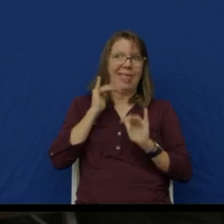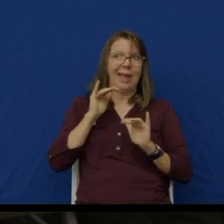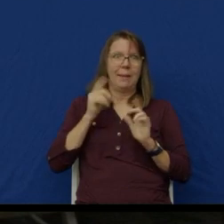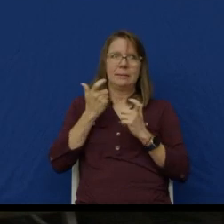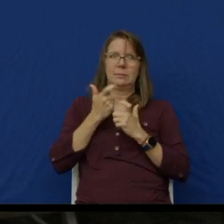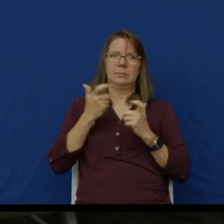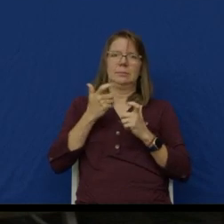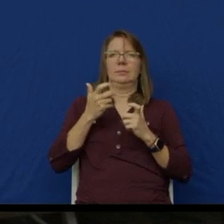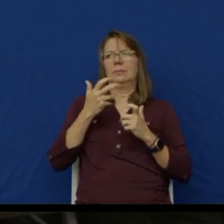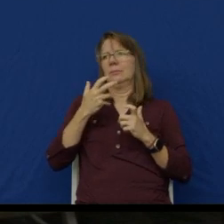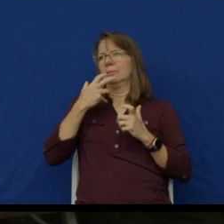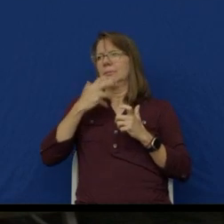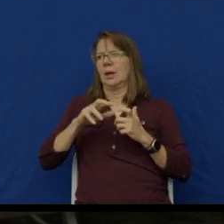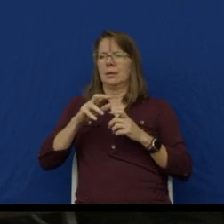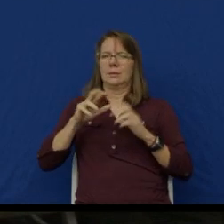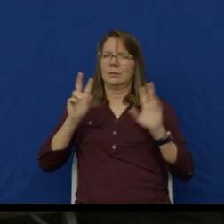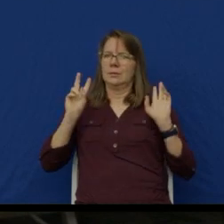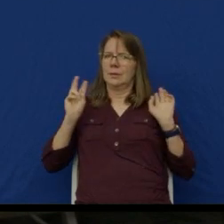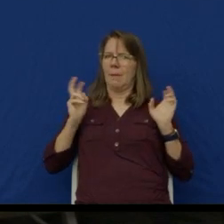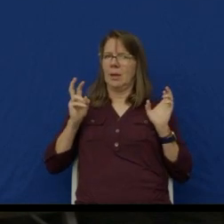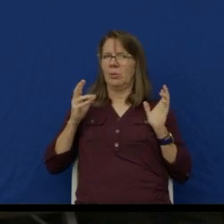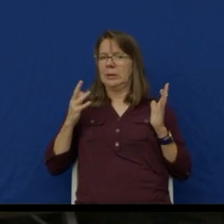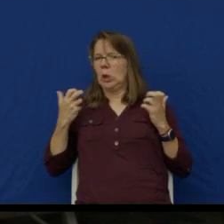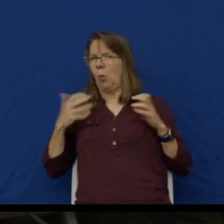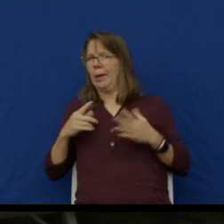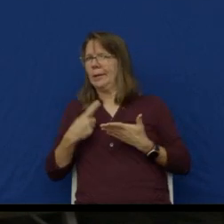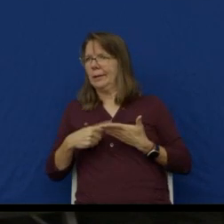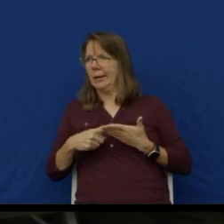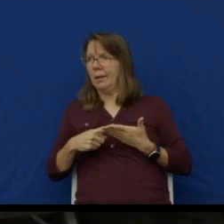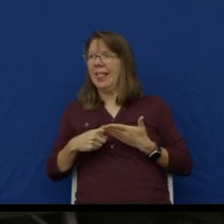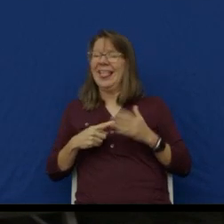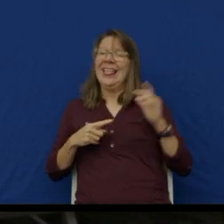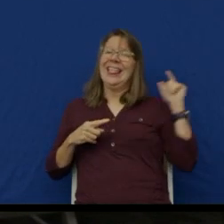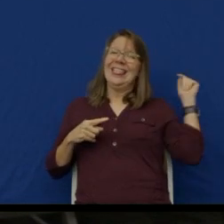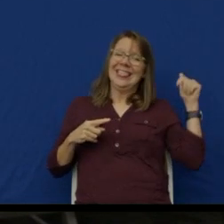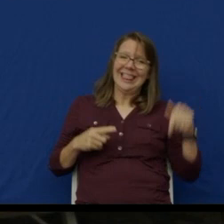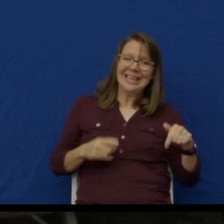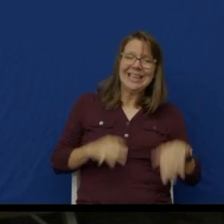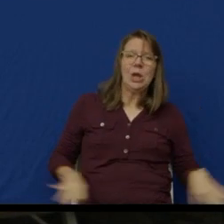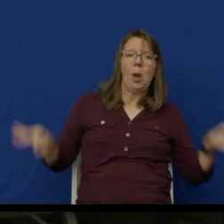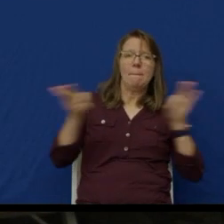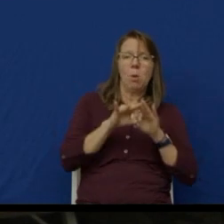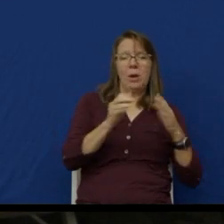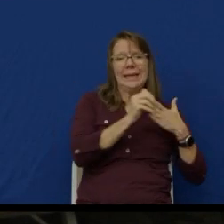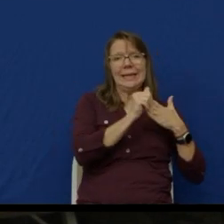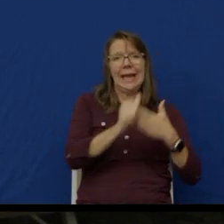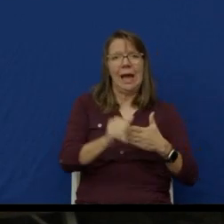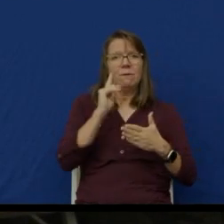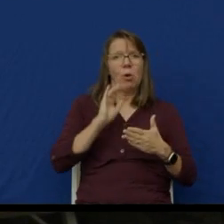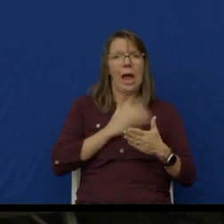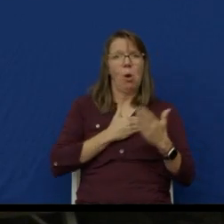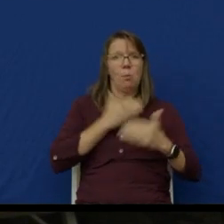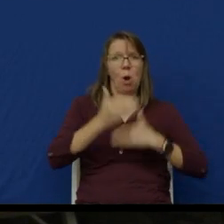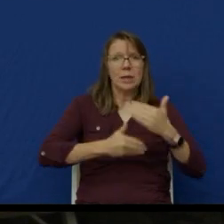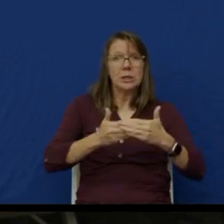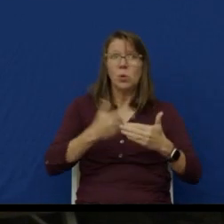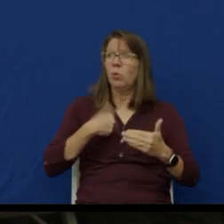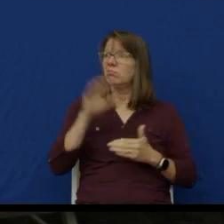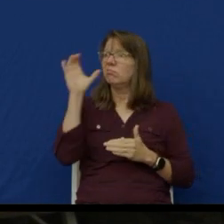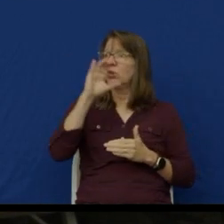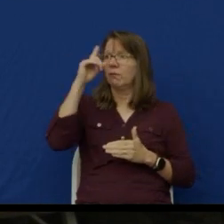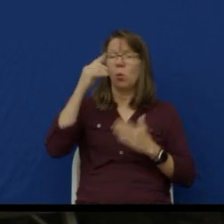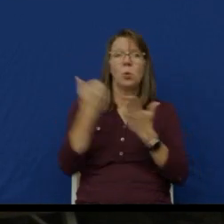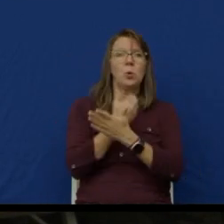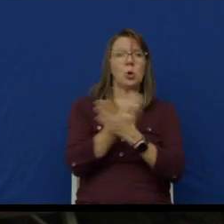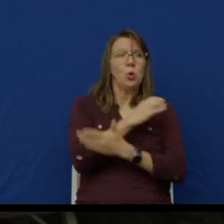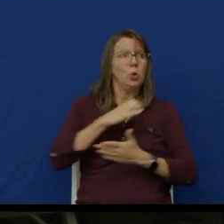commissioner, this is a roadmap of our interview process. I mean, as we're looking for a commissioner, we don't want a new commissioner that's